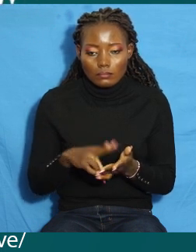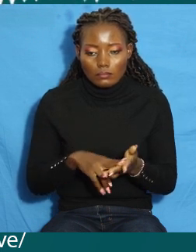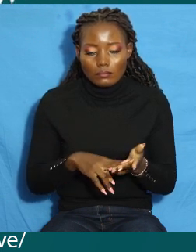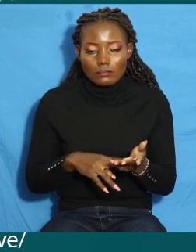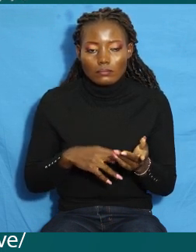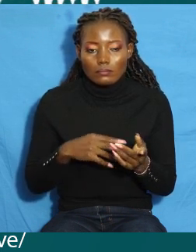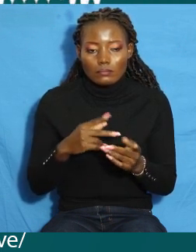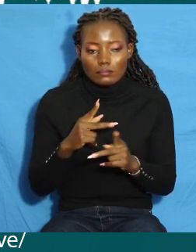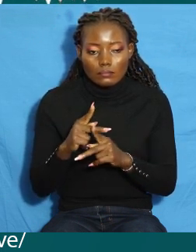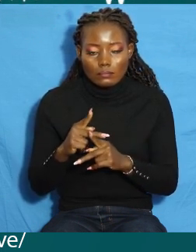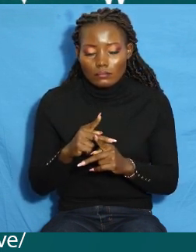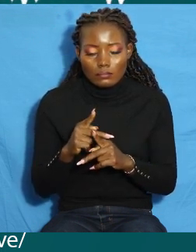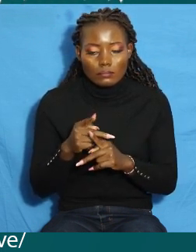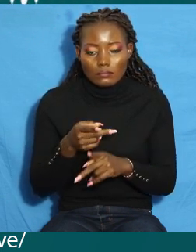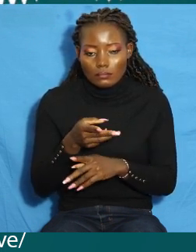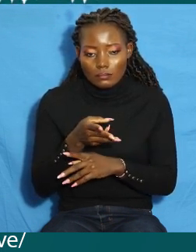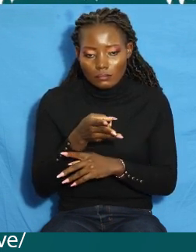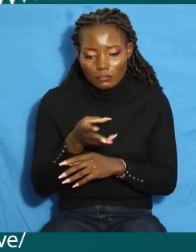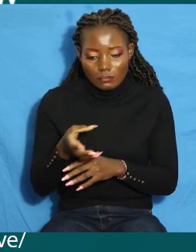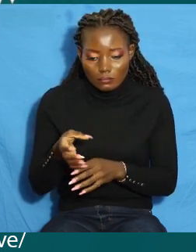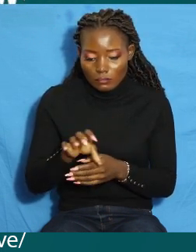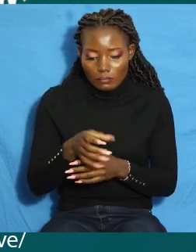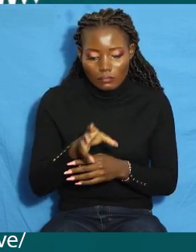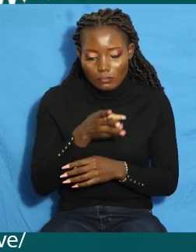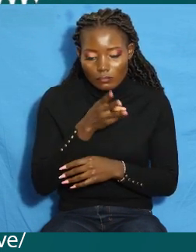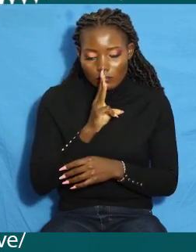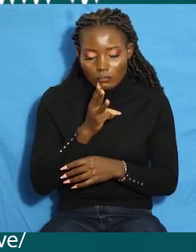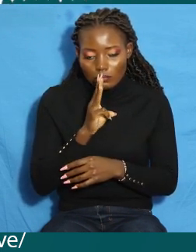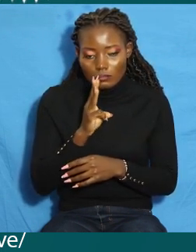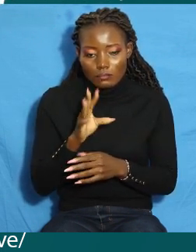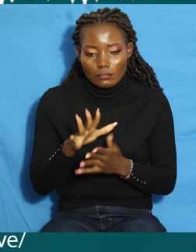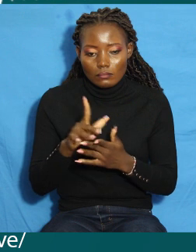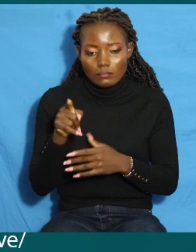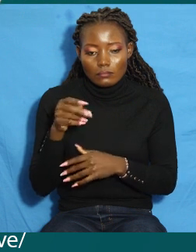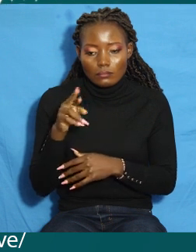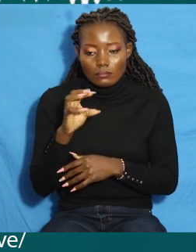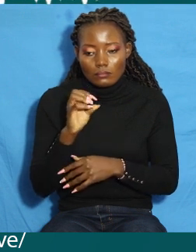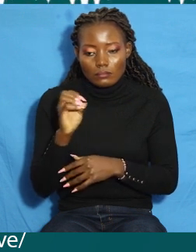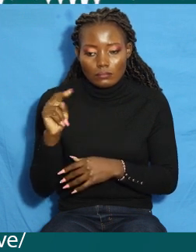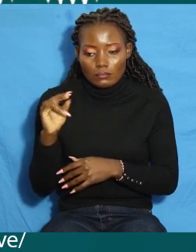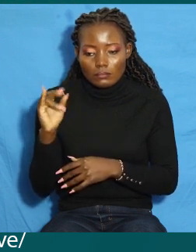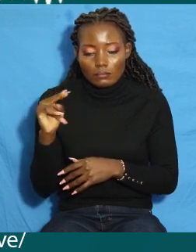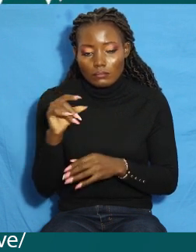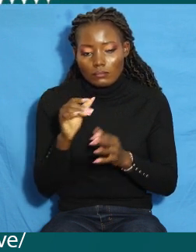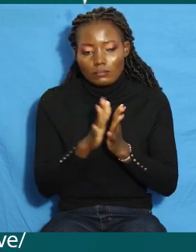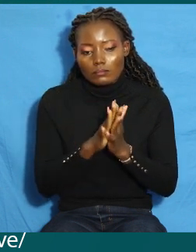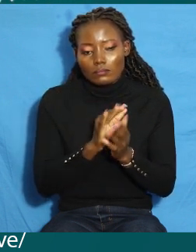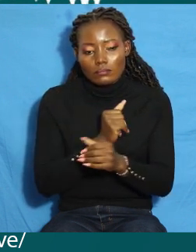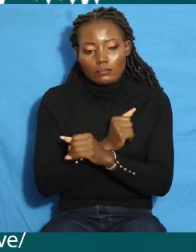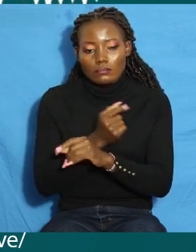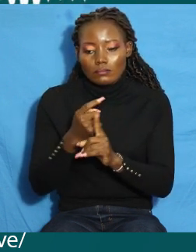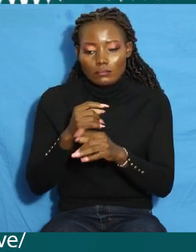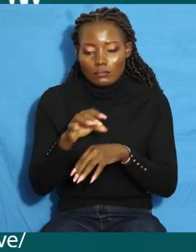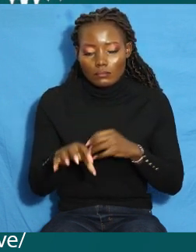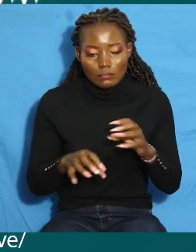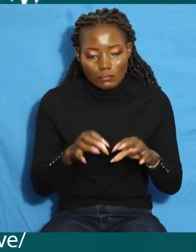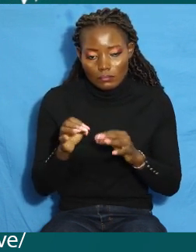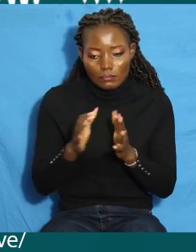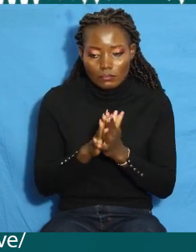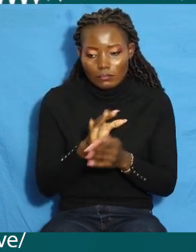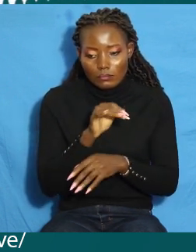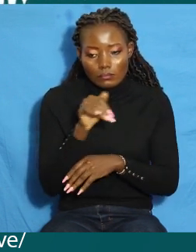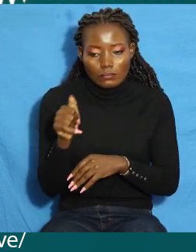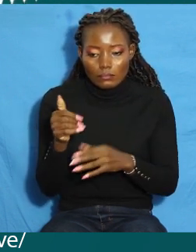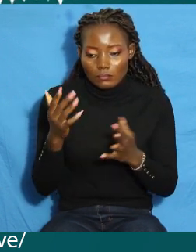watering it, weeding it, pruning, and protecting it from animal or any other harm. Likewise, for us to have a